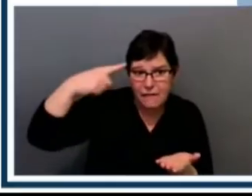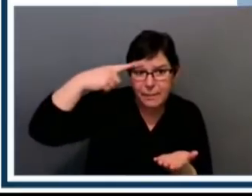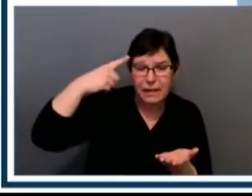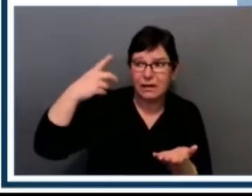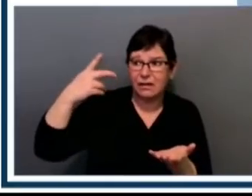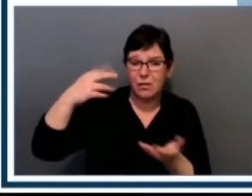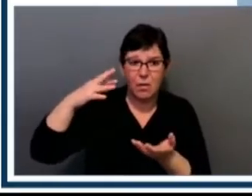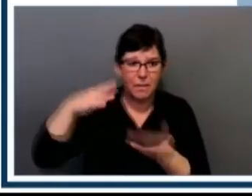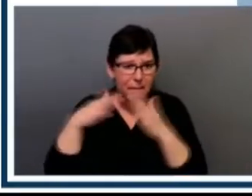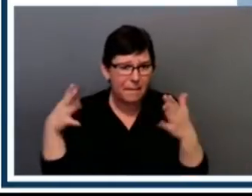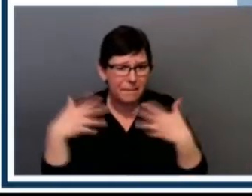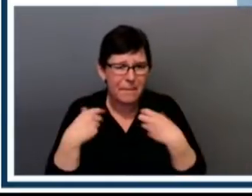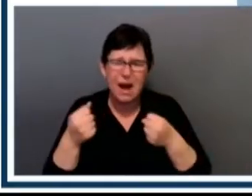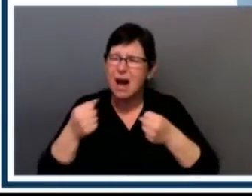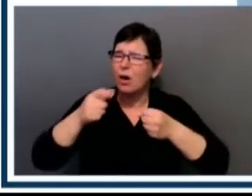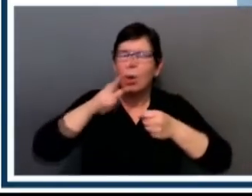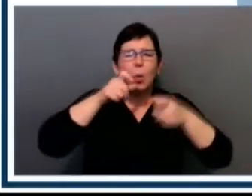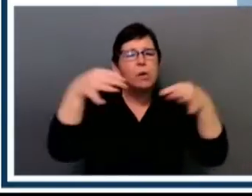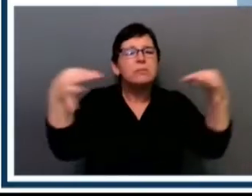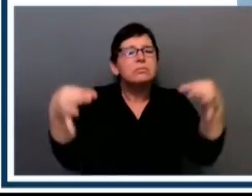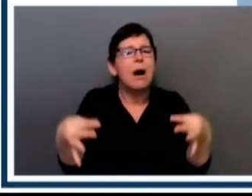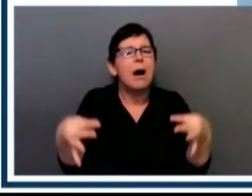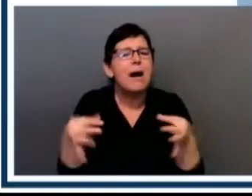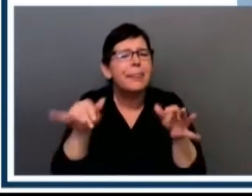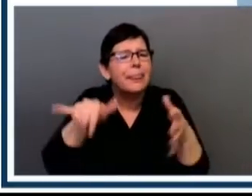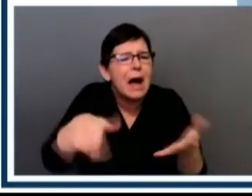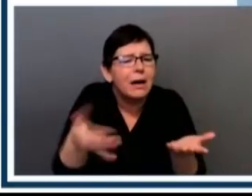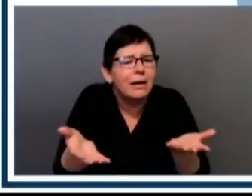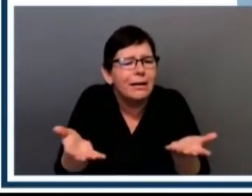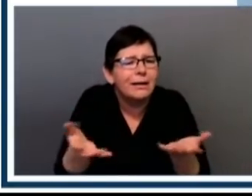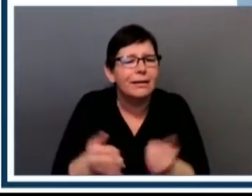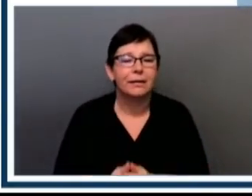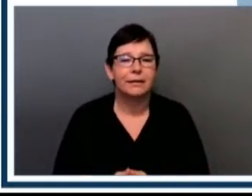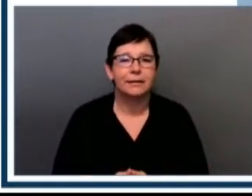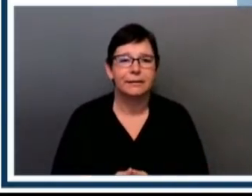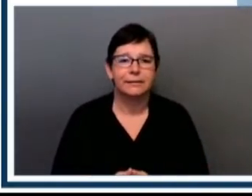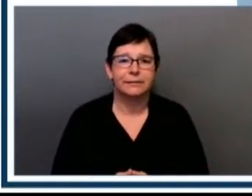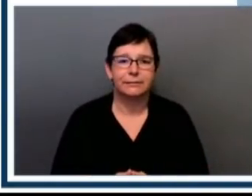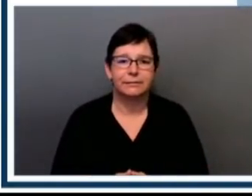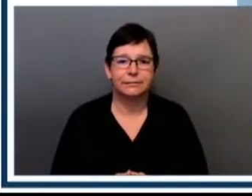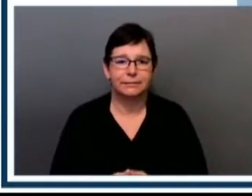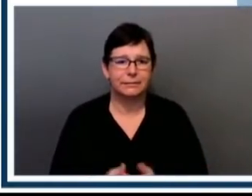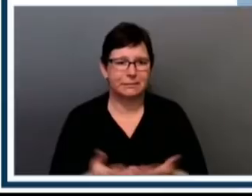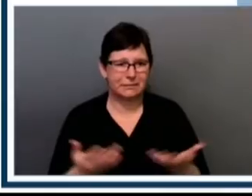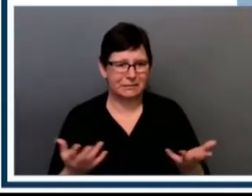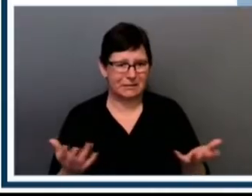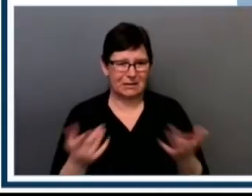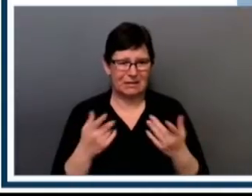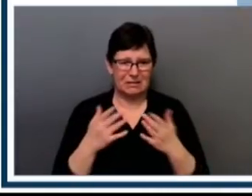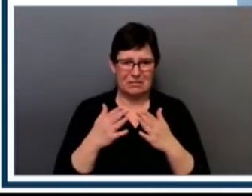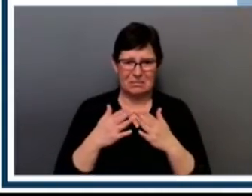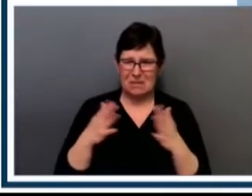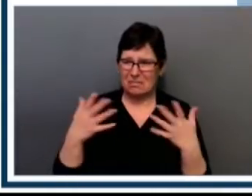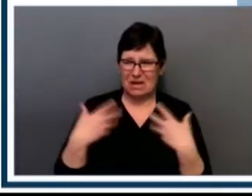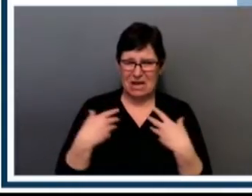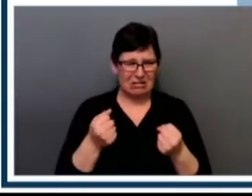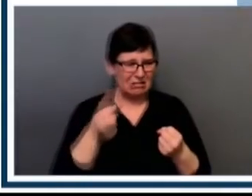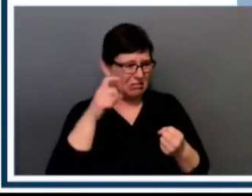don't really distinguish between government and public health. We're part of government. Government elected officials make final decisions.